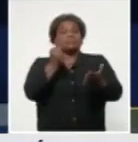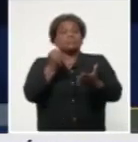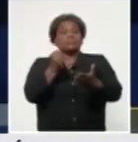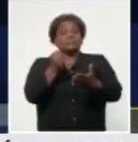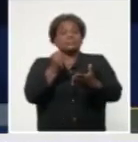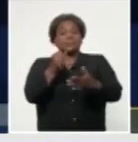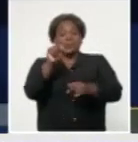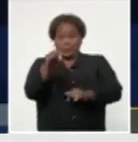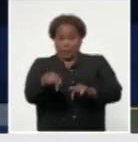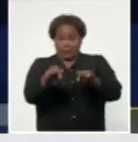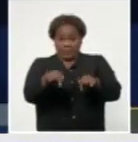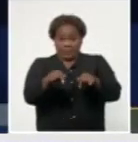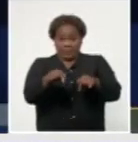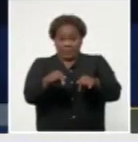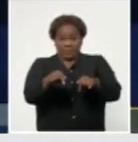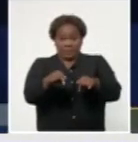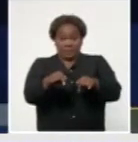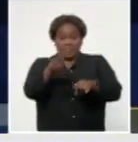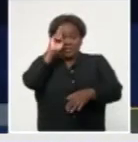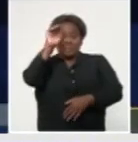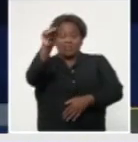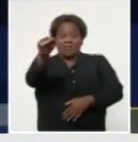That's